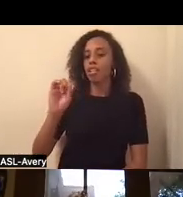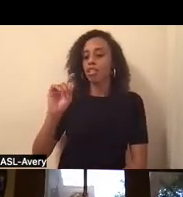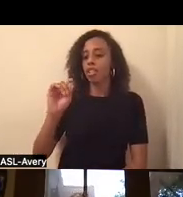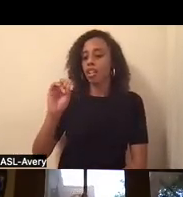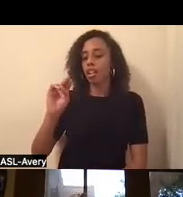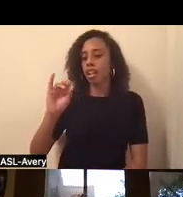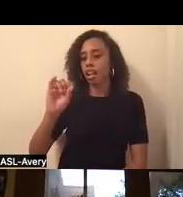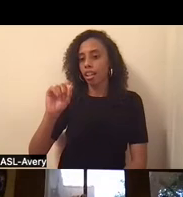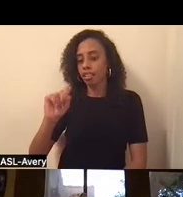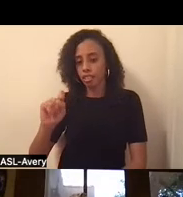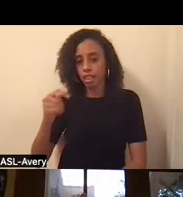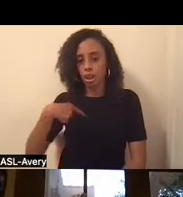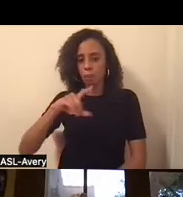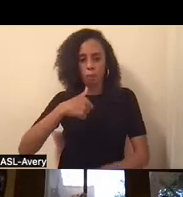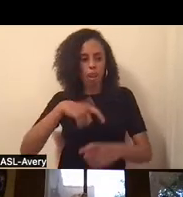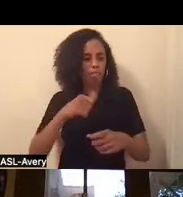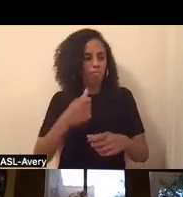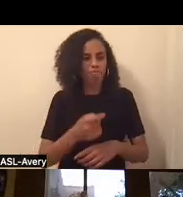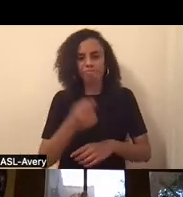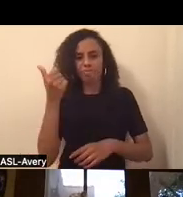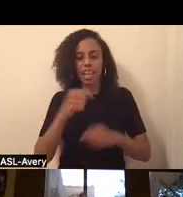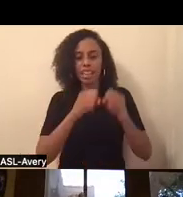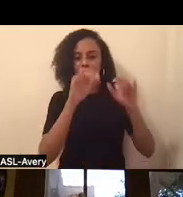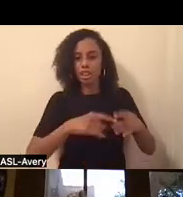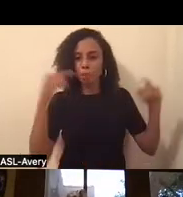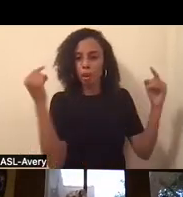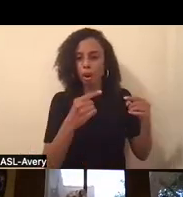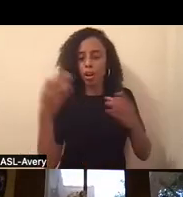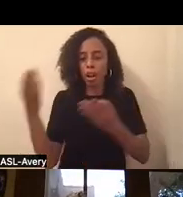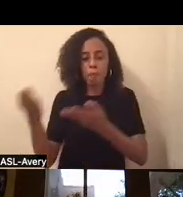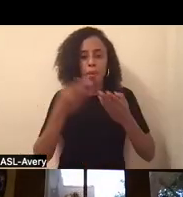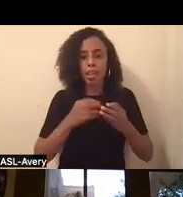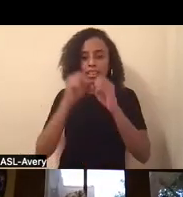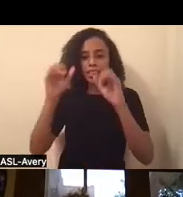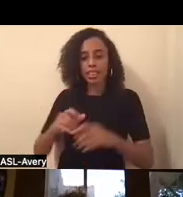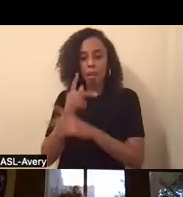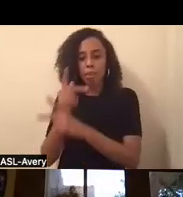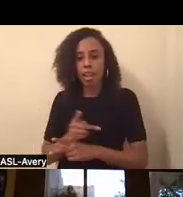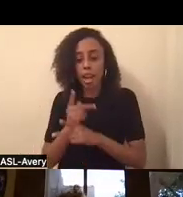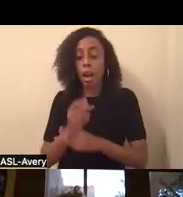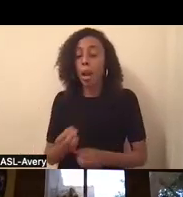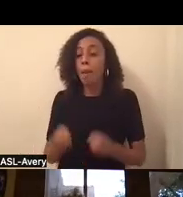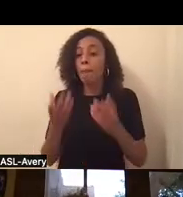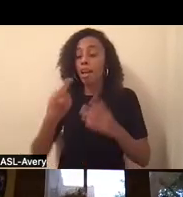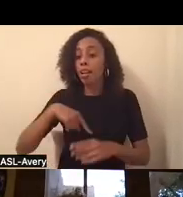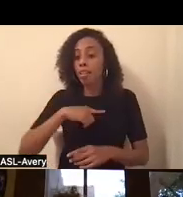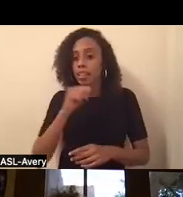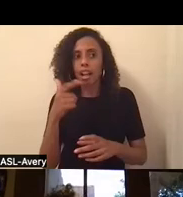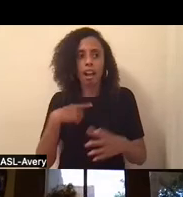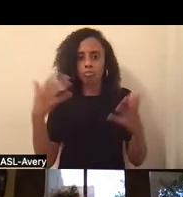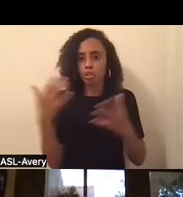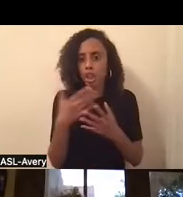care. This is the work of justice. Many of us are unafraid to engage and work in the streets, work